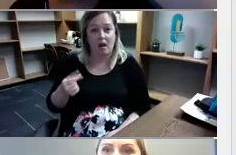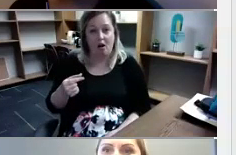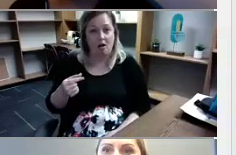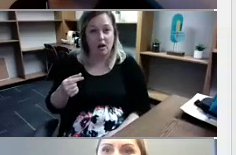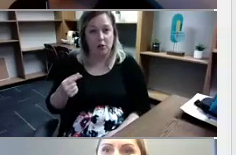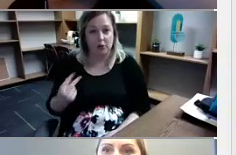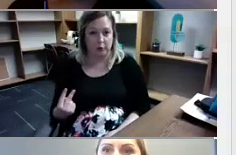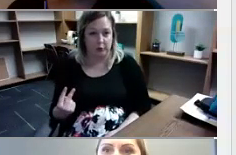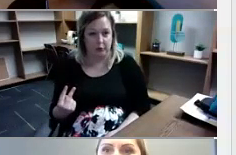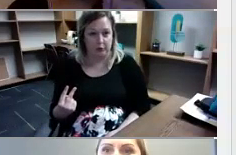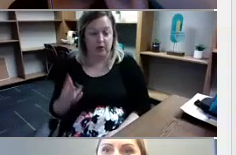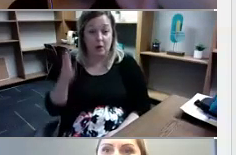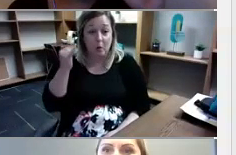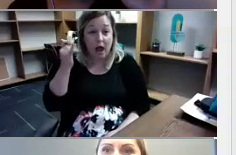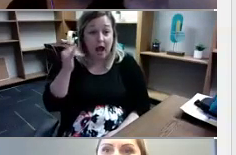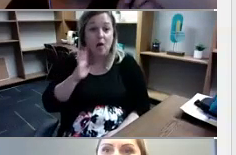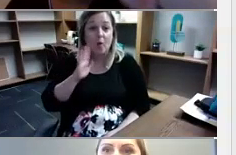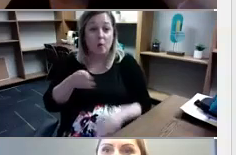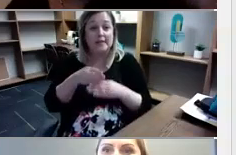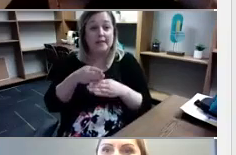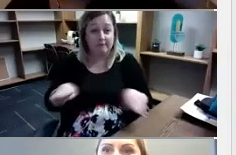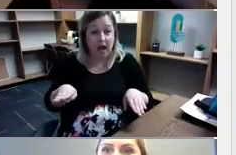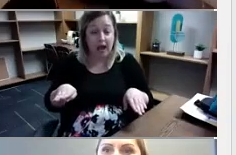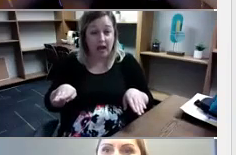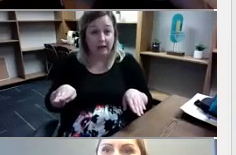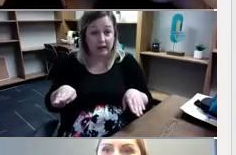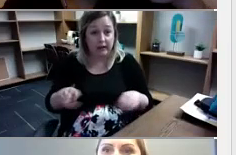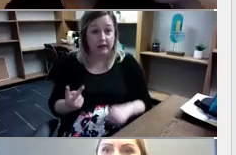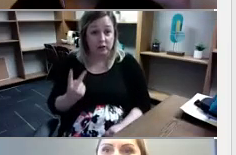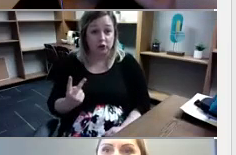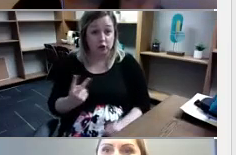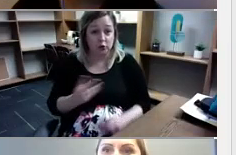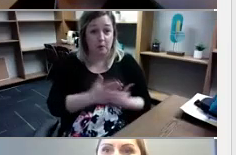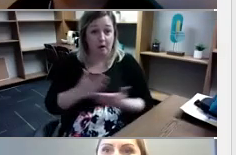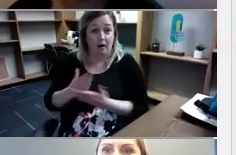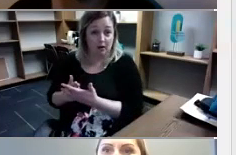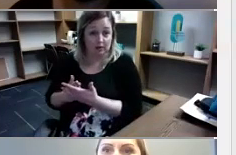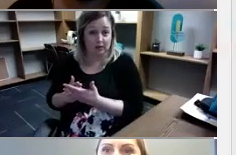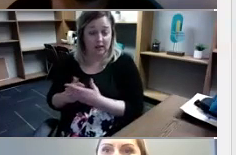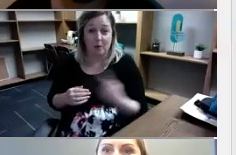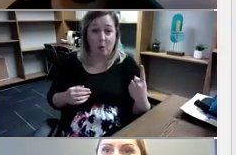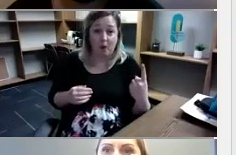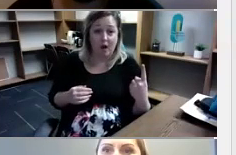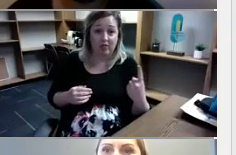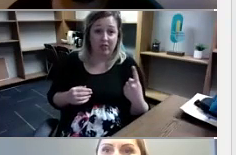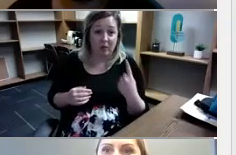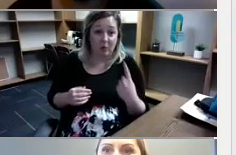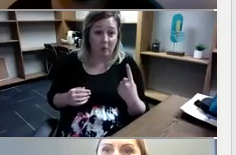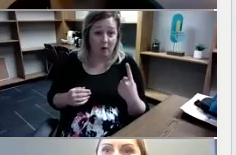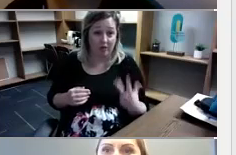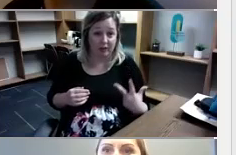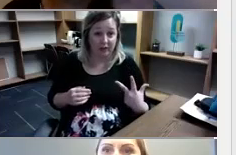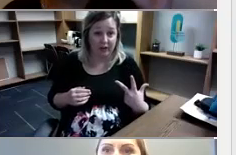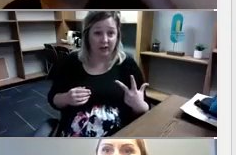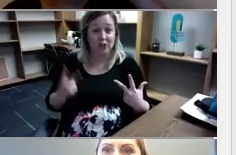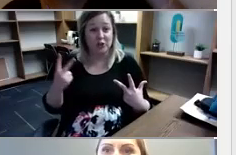into two halves, but we are actually dividing it into 1/3 and 2/3, right? So in this case, the height of our tree is